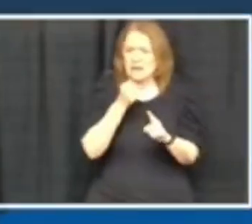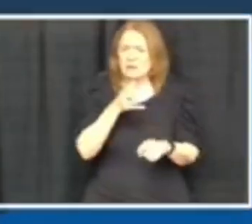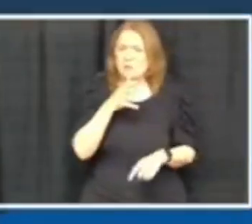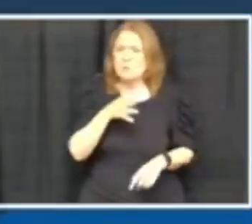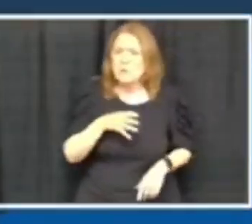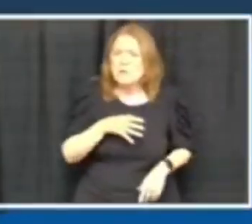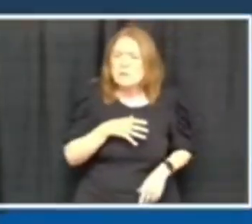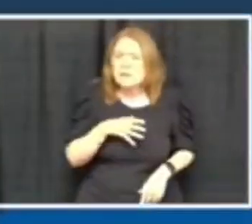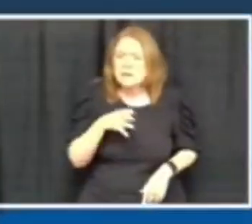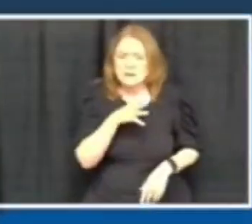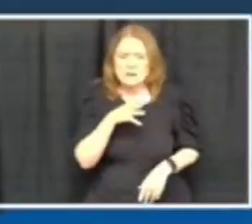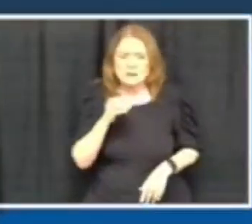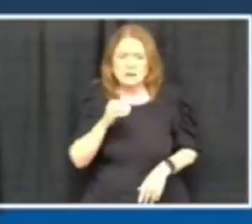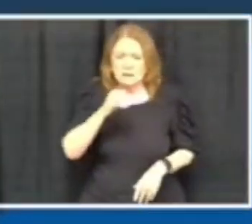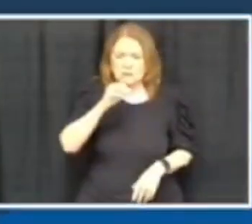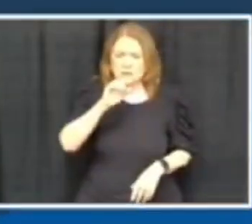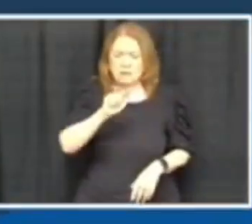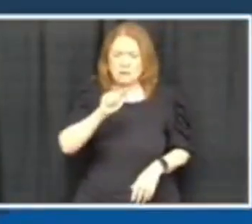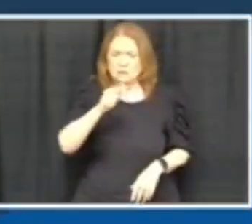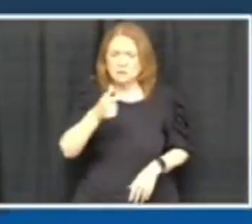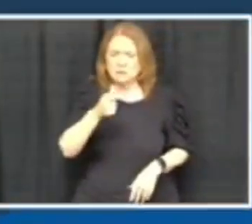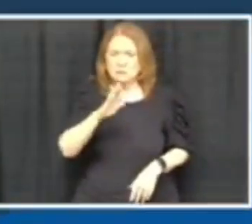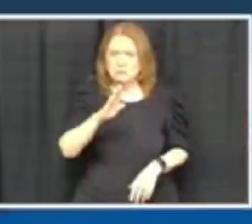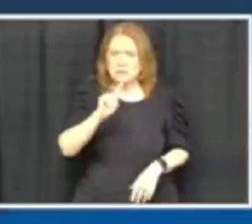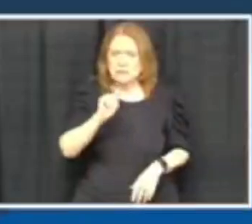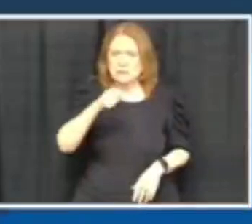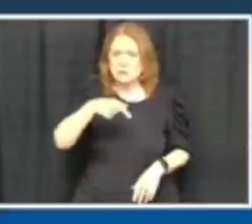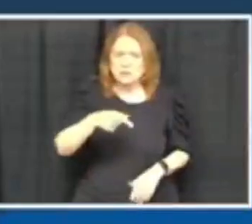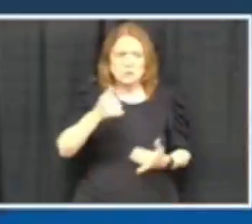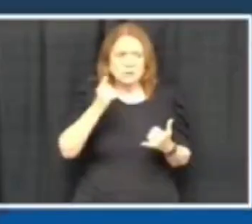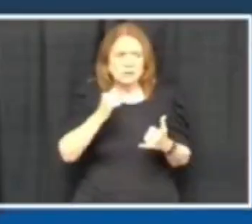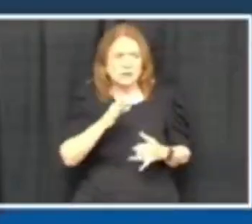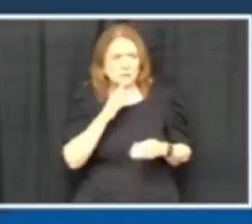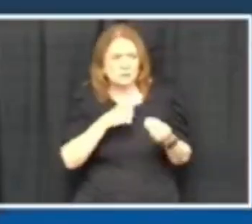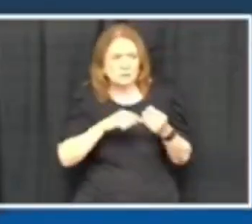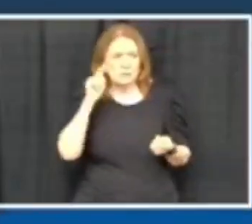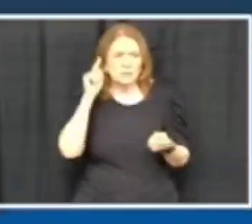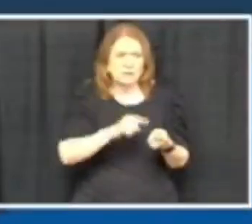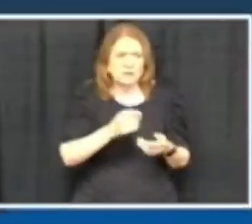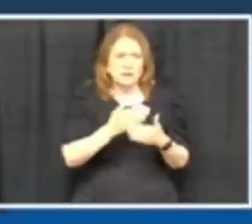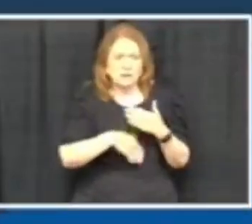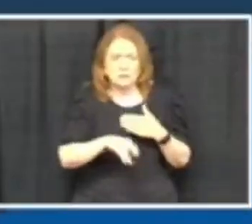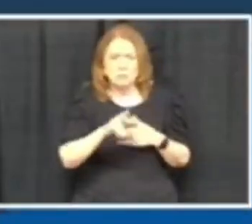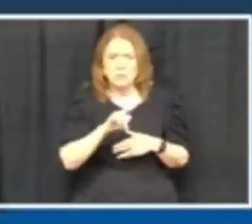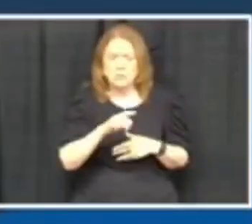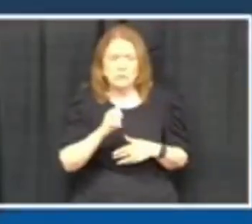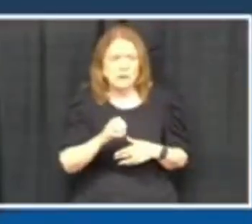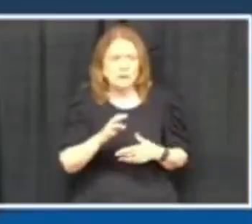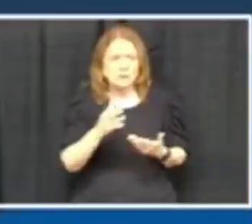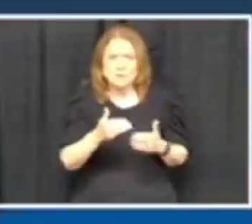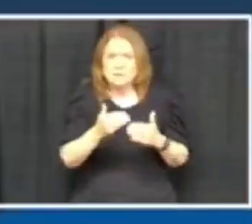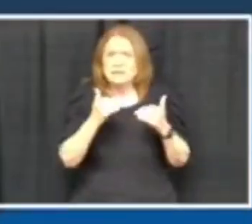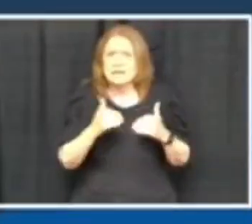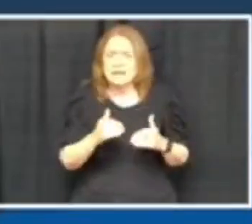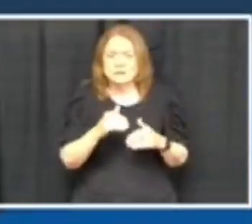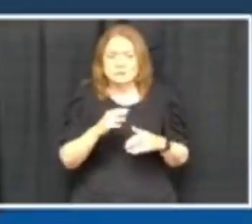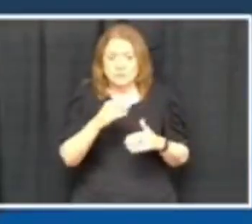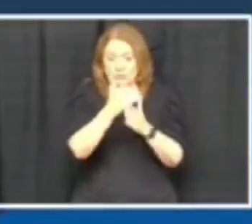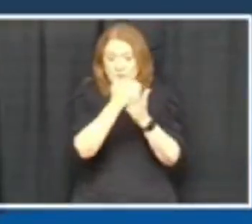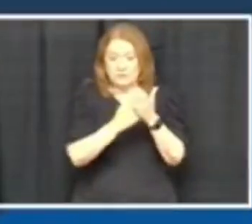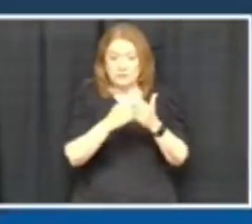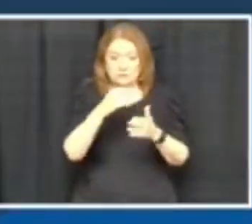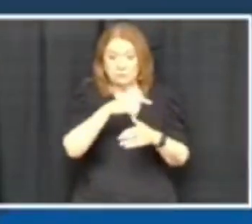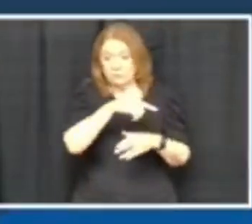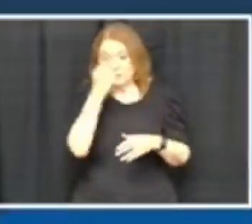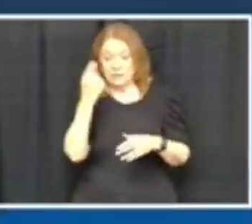women and LGBTQ, and now we're going to talk about declining birth rates. I mean, what's next? Are we going to have like a list of black jobs? We're going to have a list of